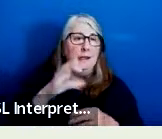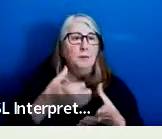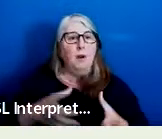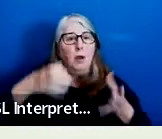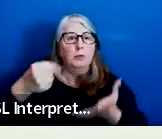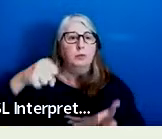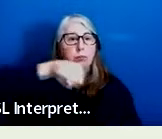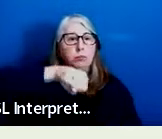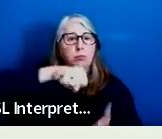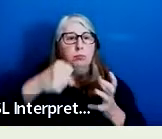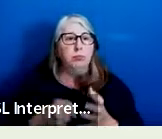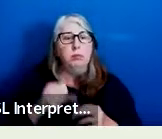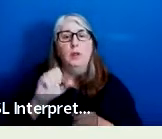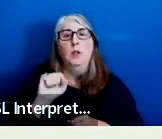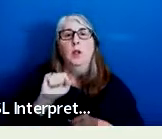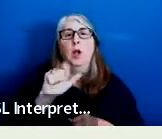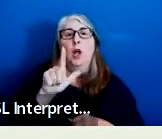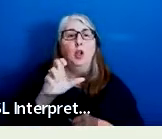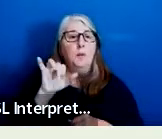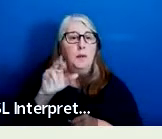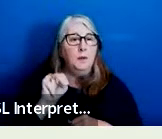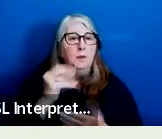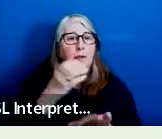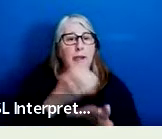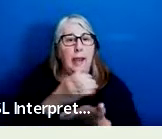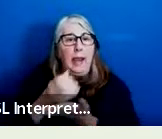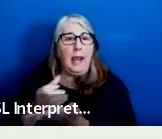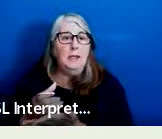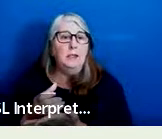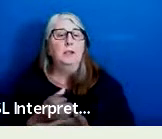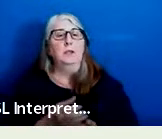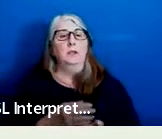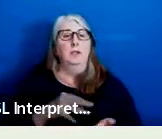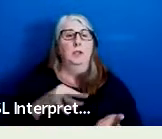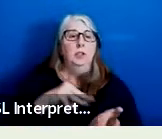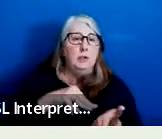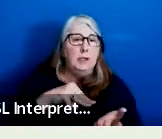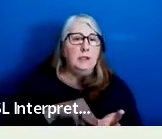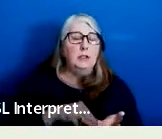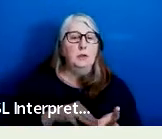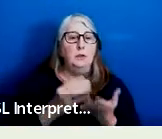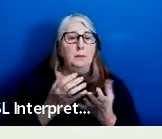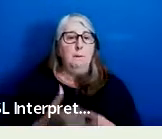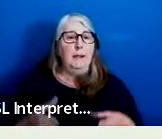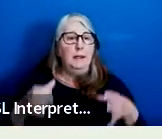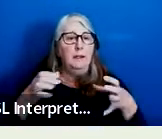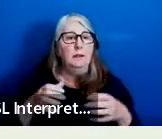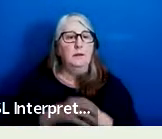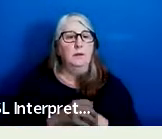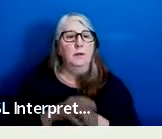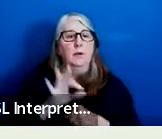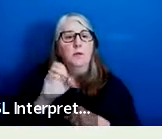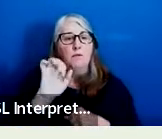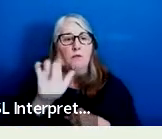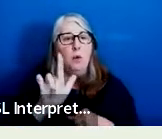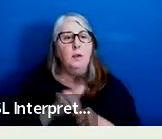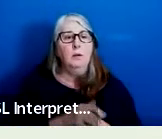or steel cans, utensils and pans, aluminum foil, and disposable aluminum